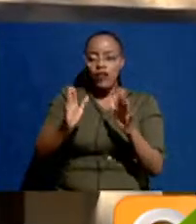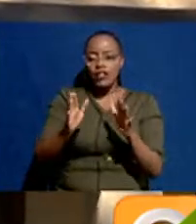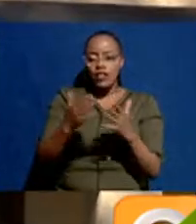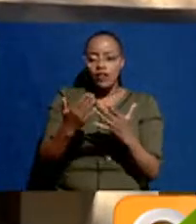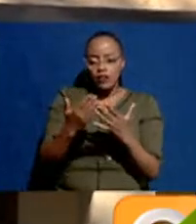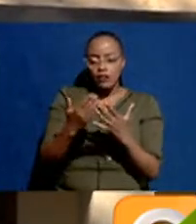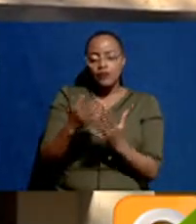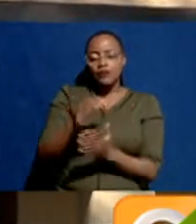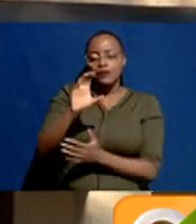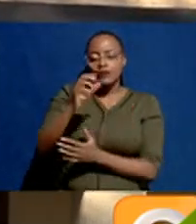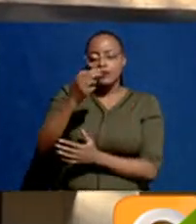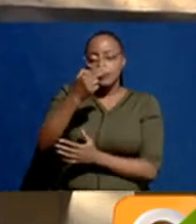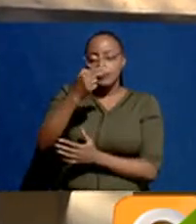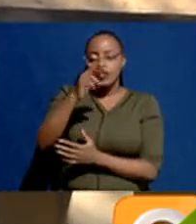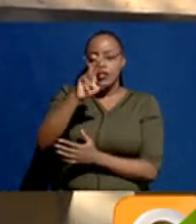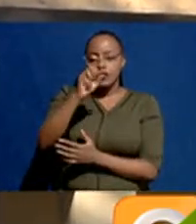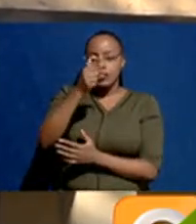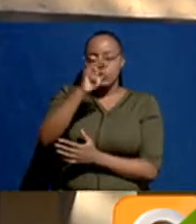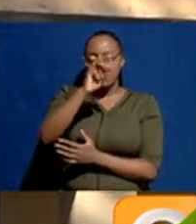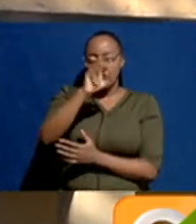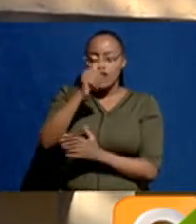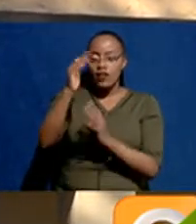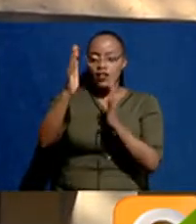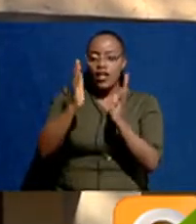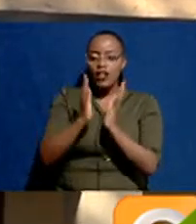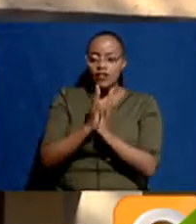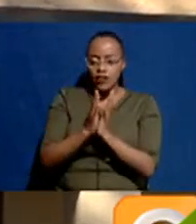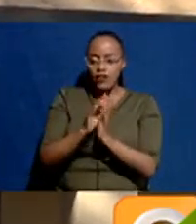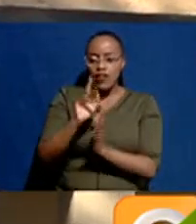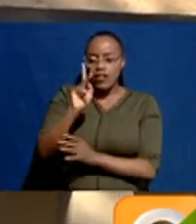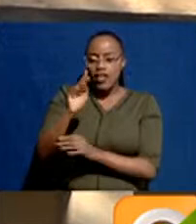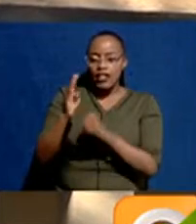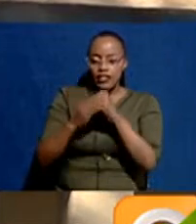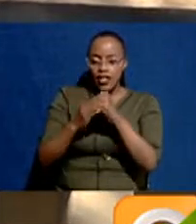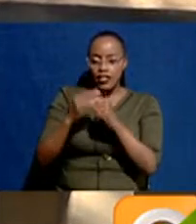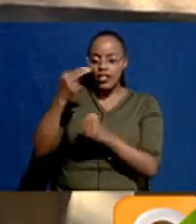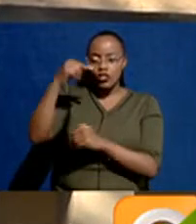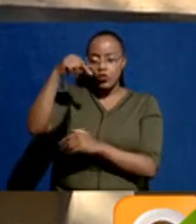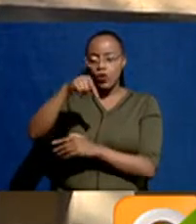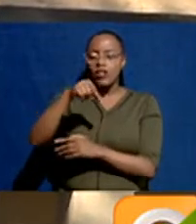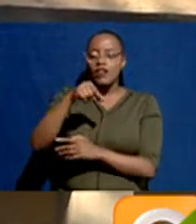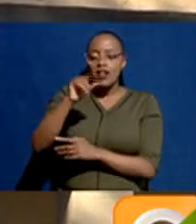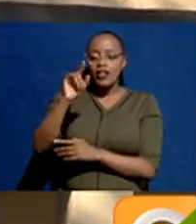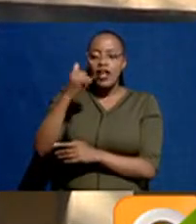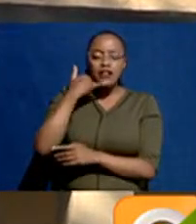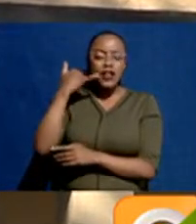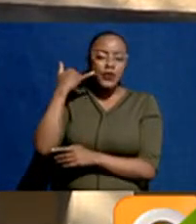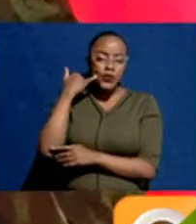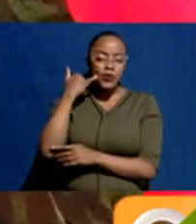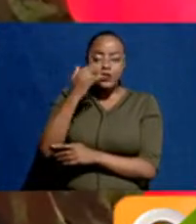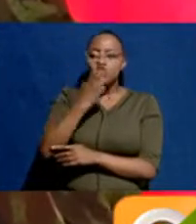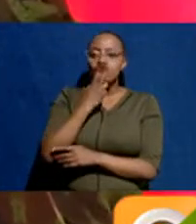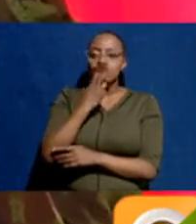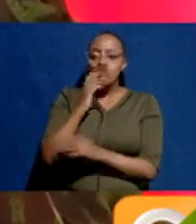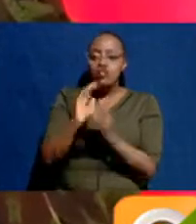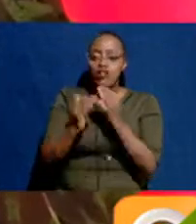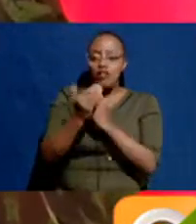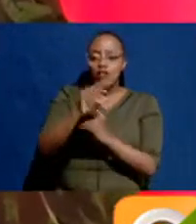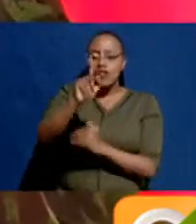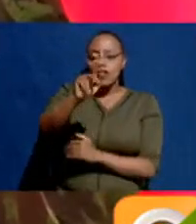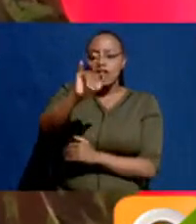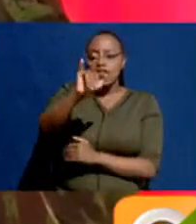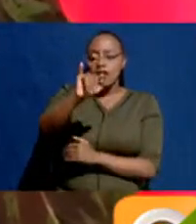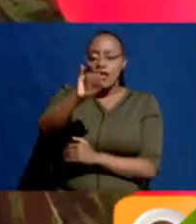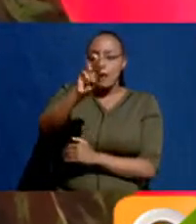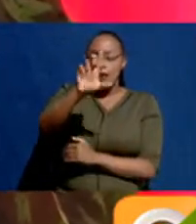Sergeant Christopher Kimeli, at the Rift Valley Regional K9 Unit headquarters in Nakuru on Tuesday morning. Kimeli was also on